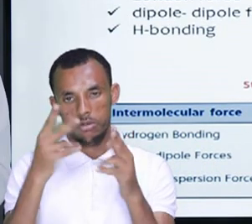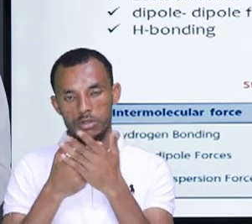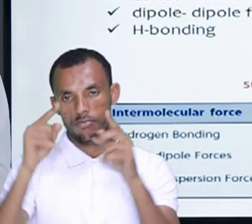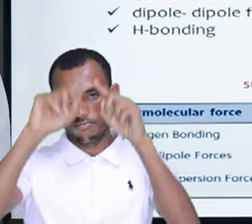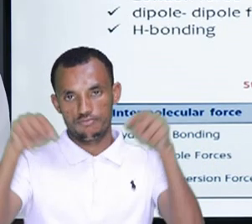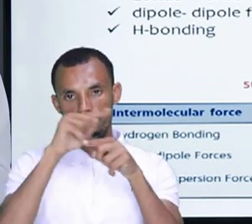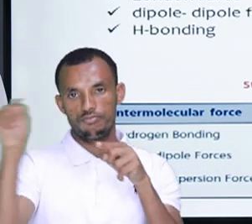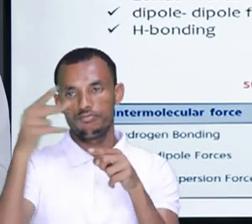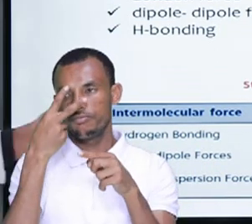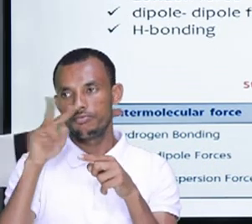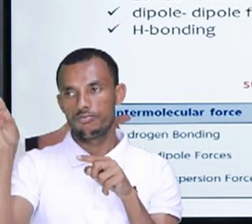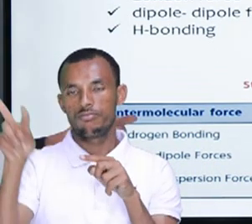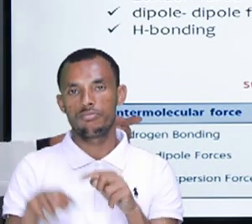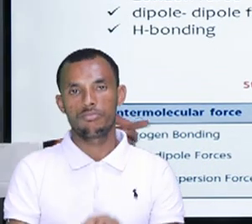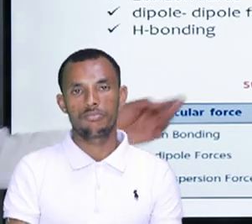table.